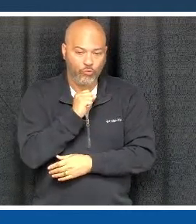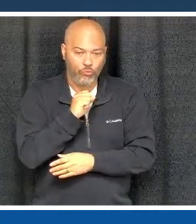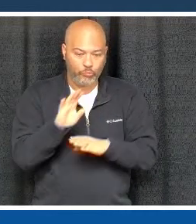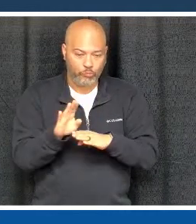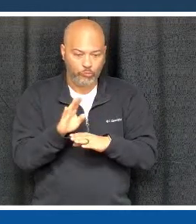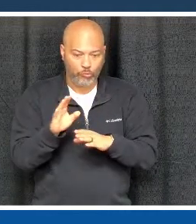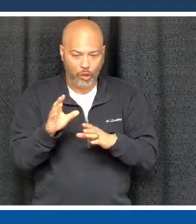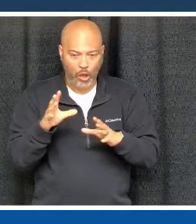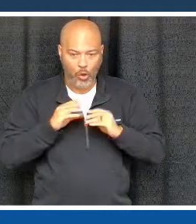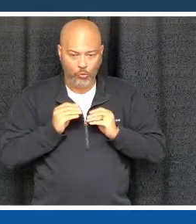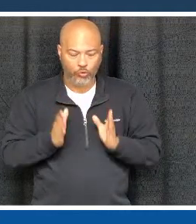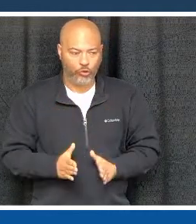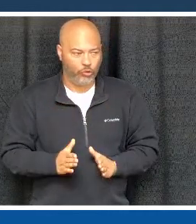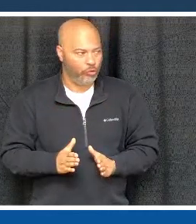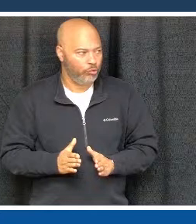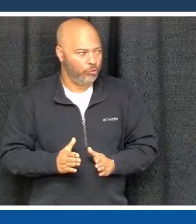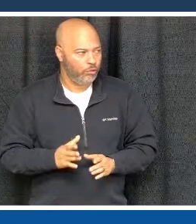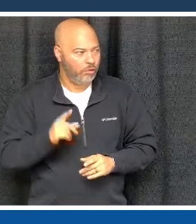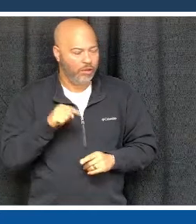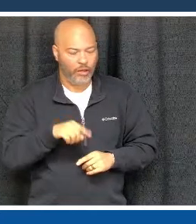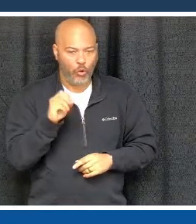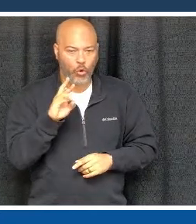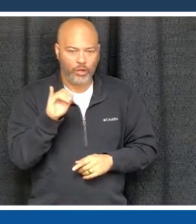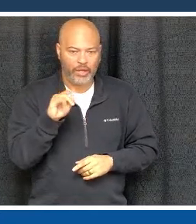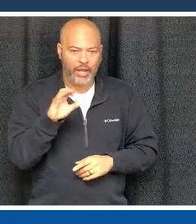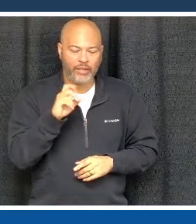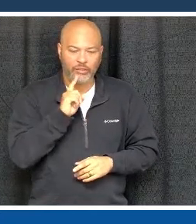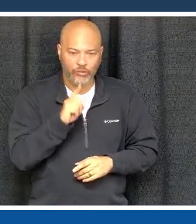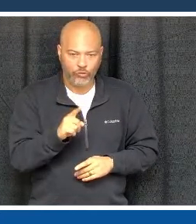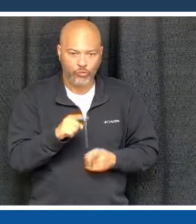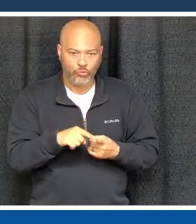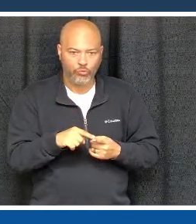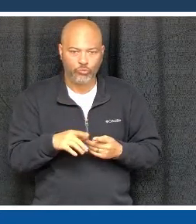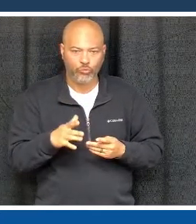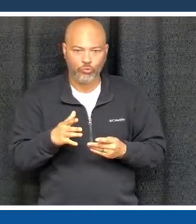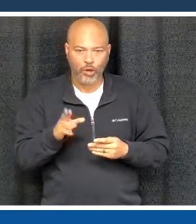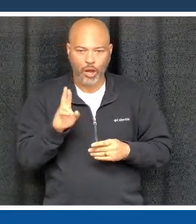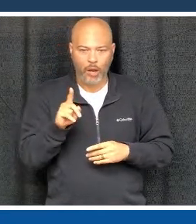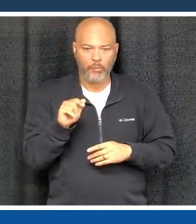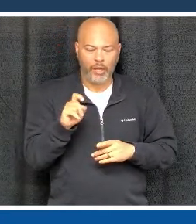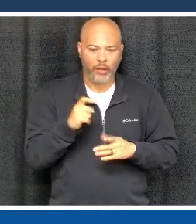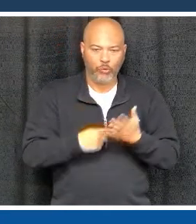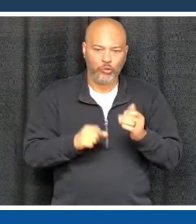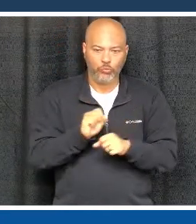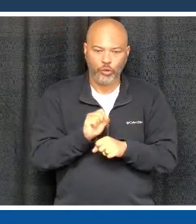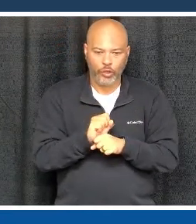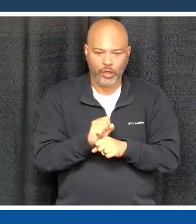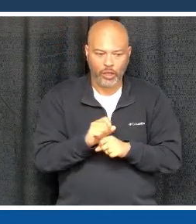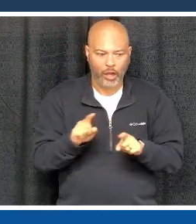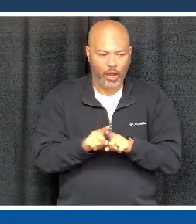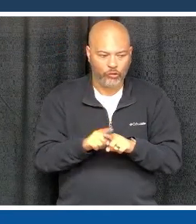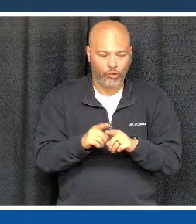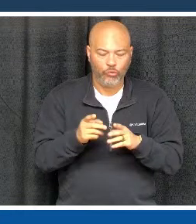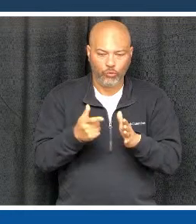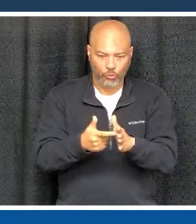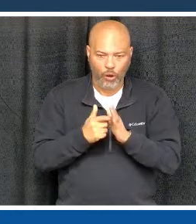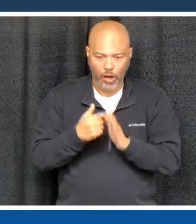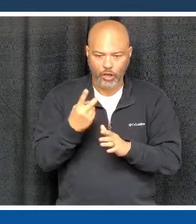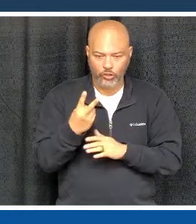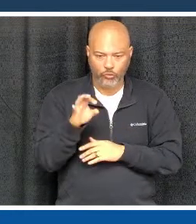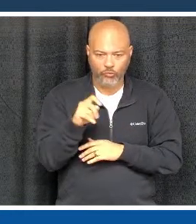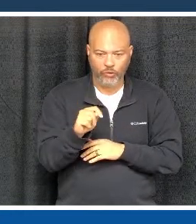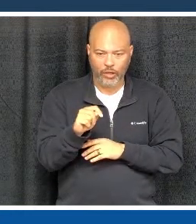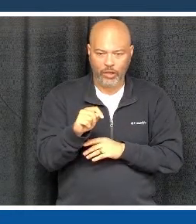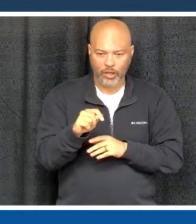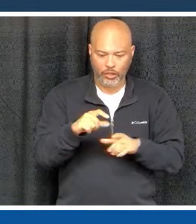mostly this ordinance is to update what's working. It also does require a 2-foot grass